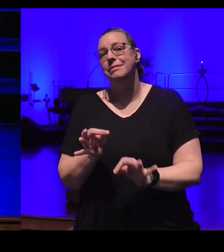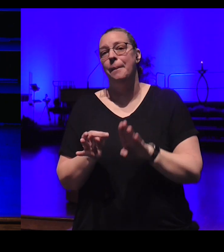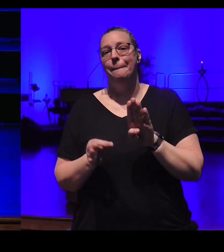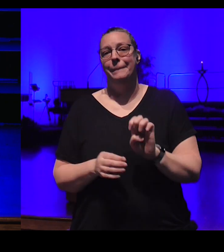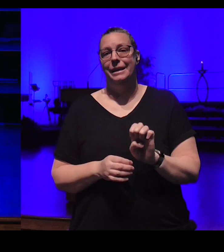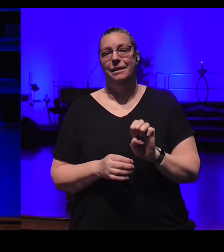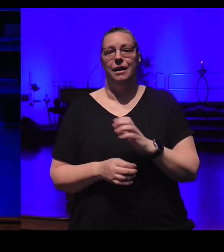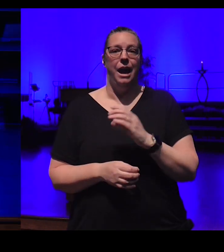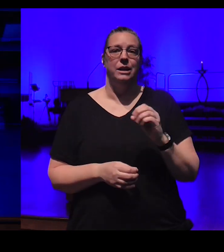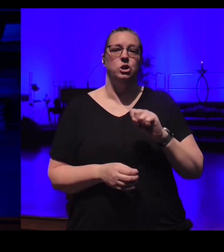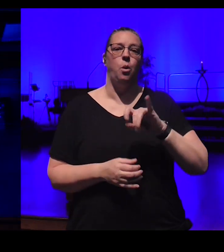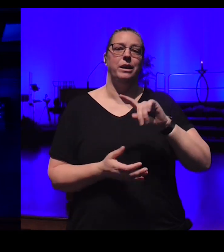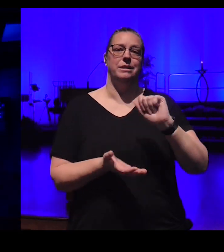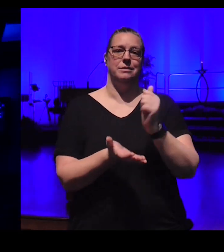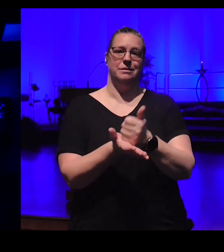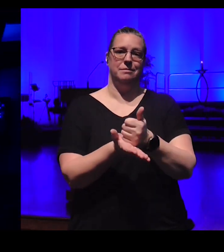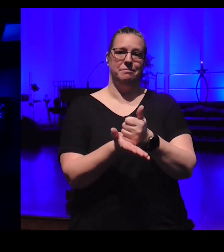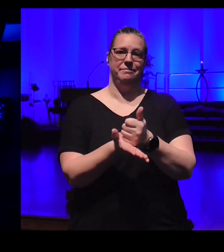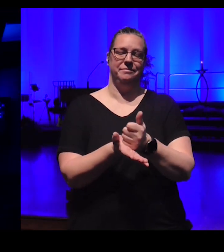it is.